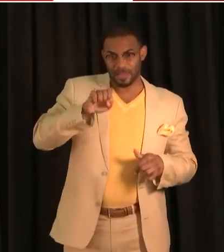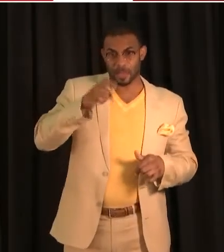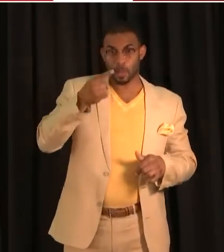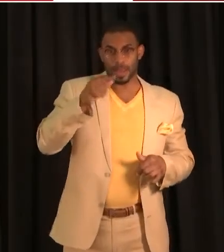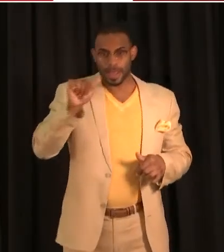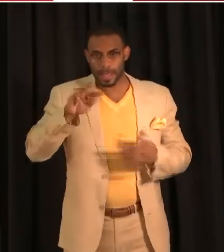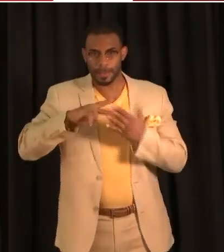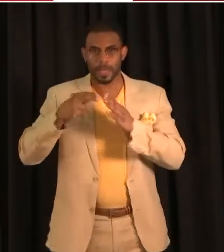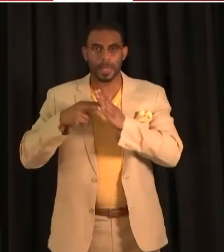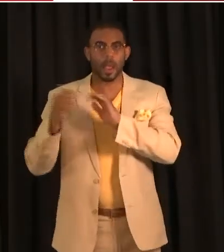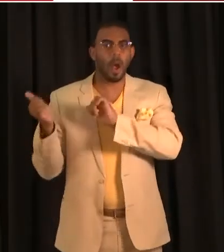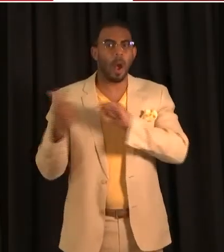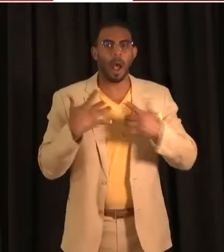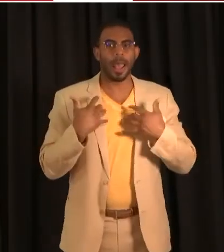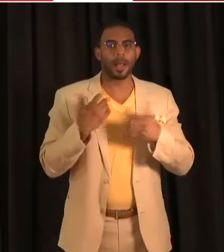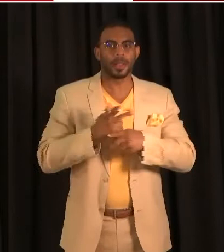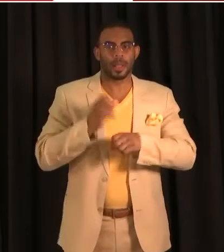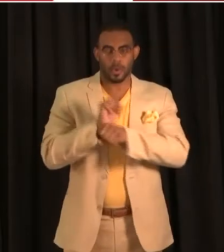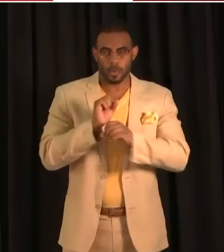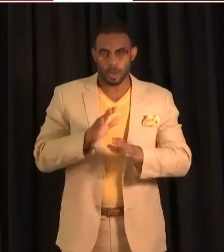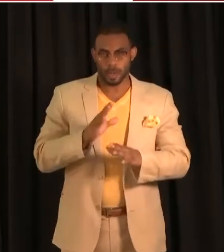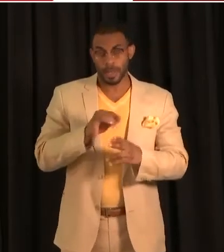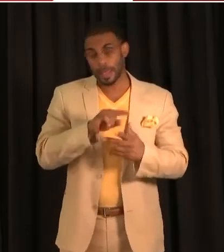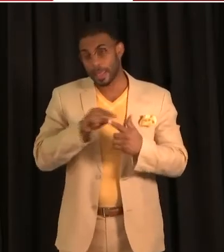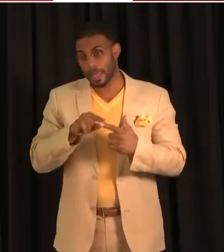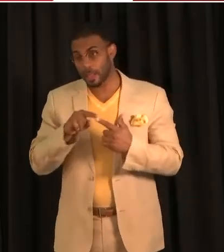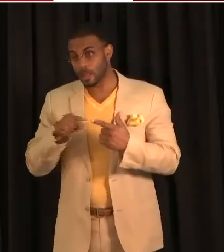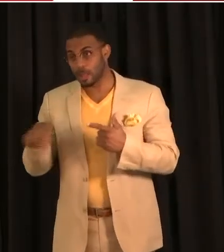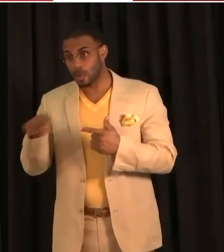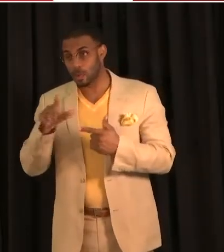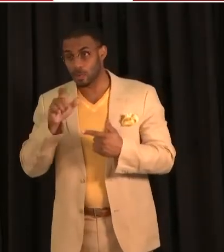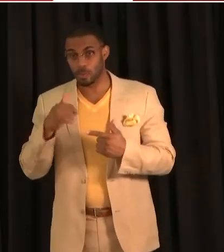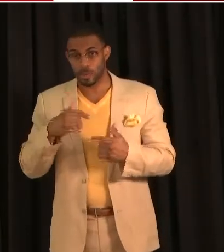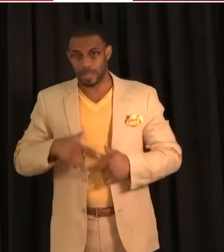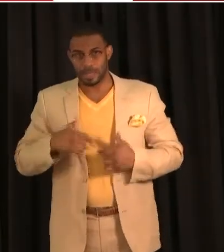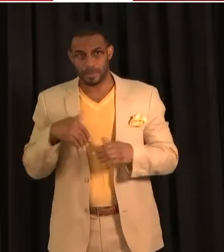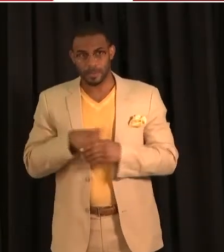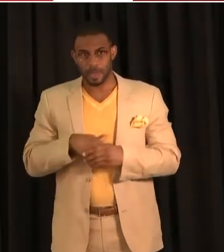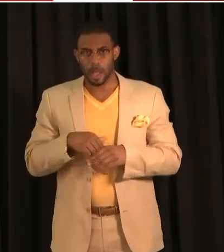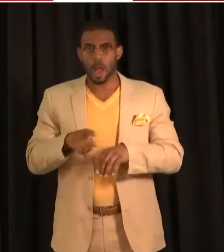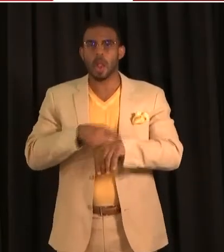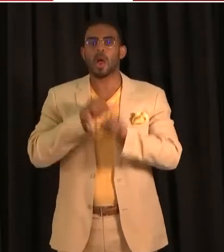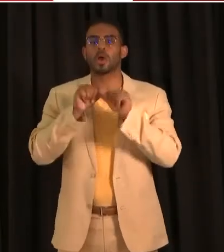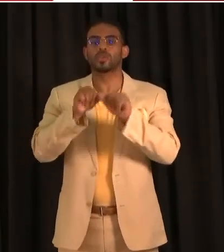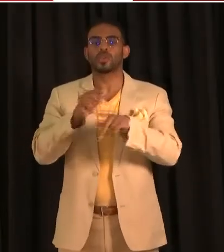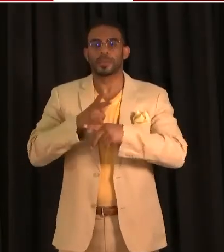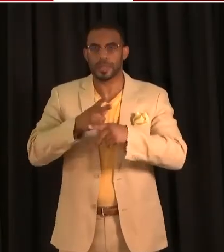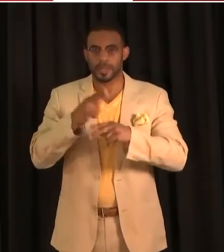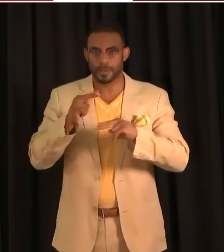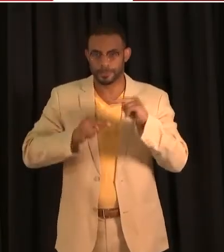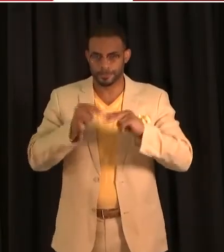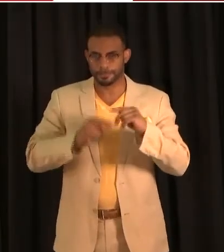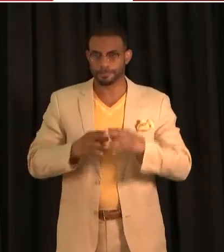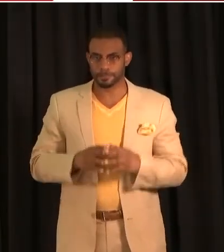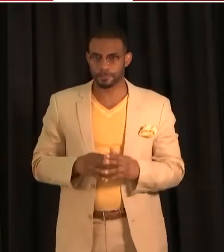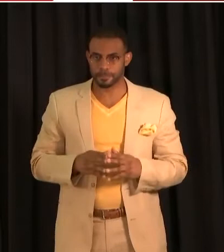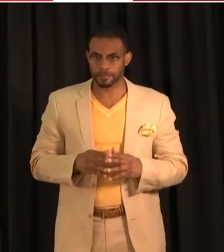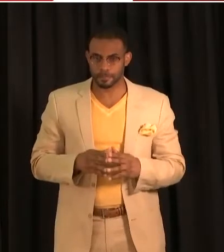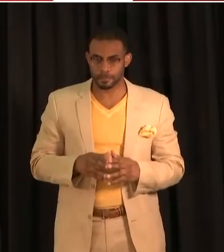means is healthcare workers and those who have who live in long-term care